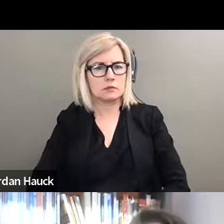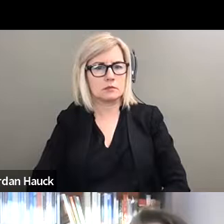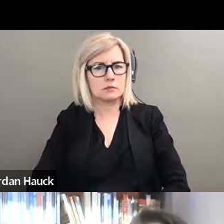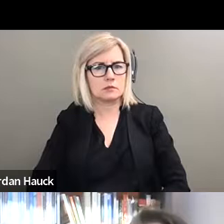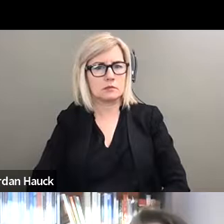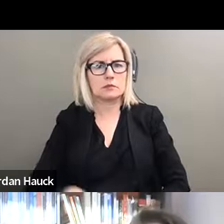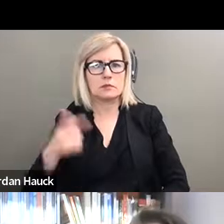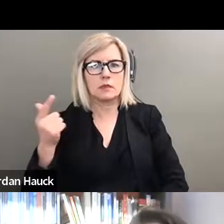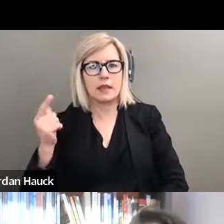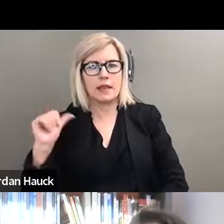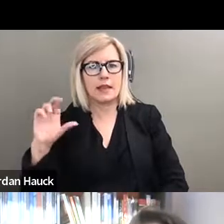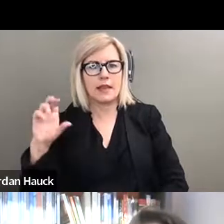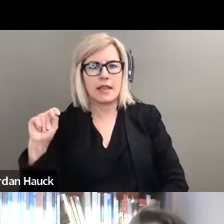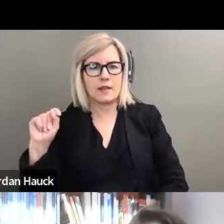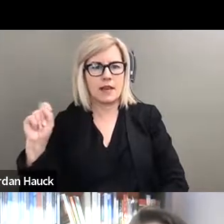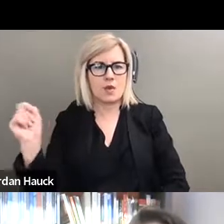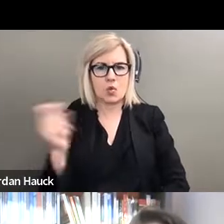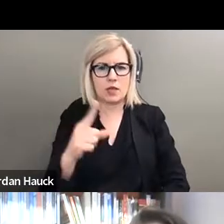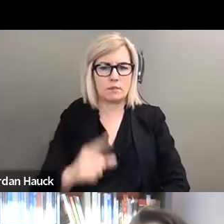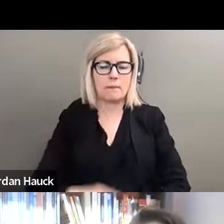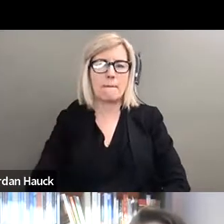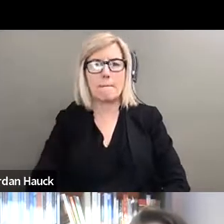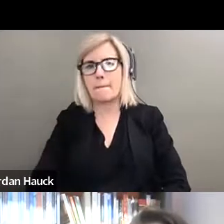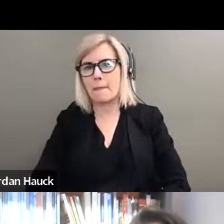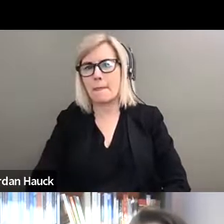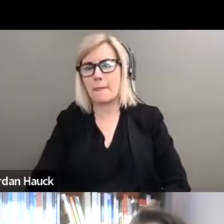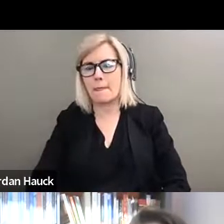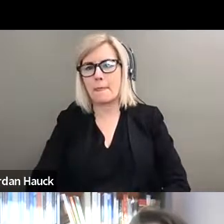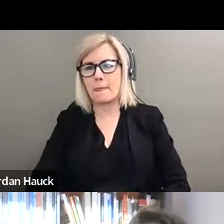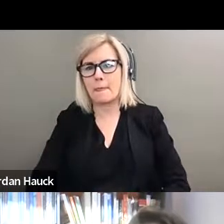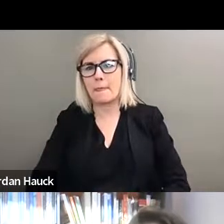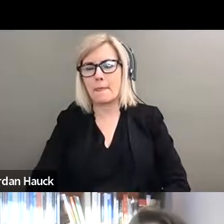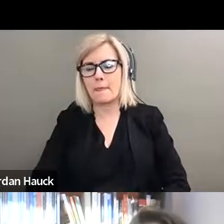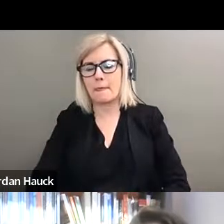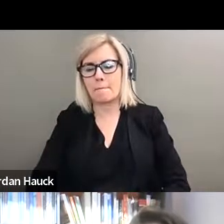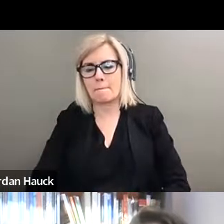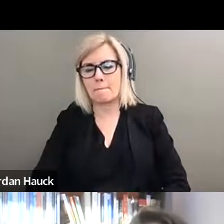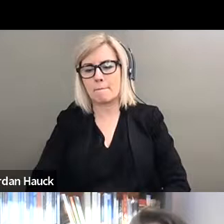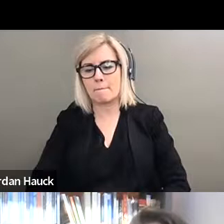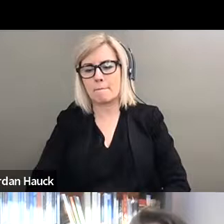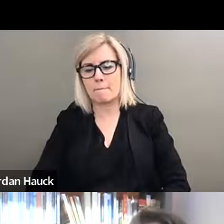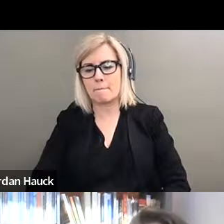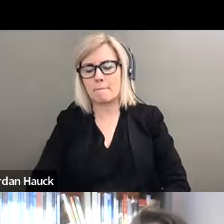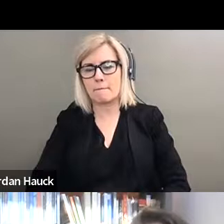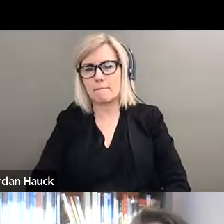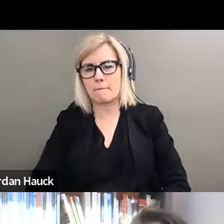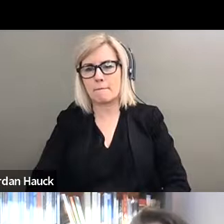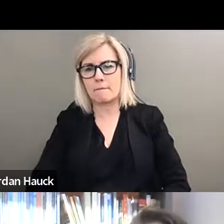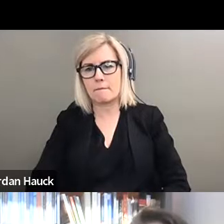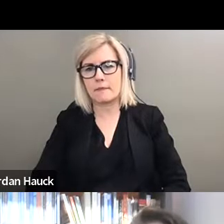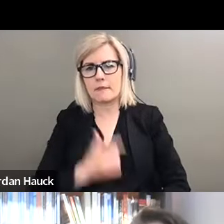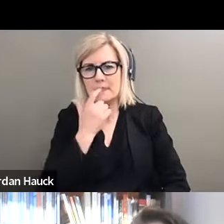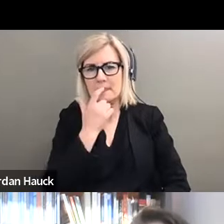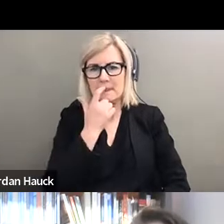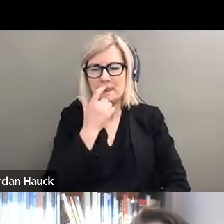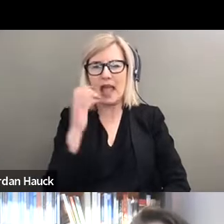So I just have a question, and you can let me know whether you have already talked about it, because I know I missed